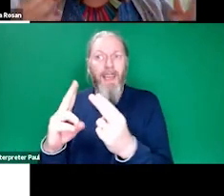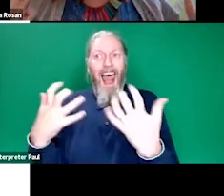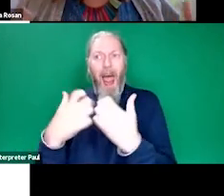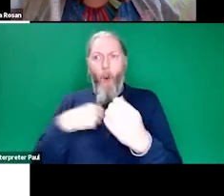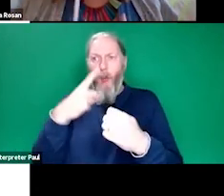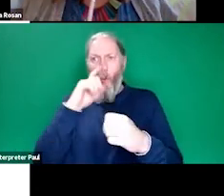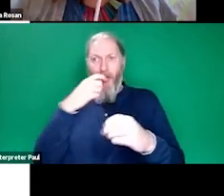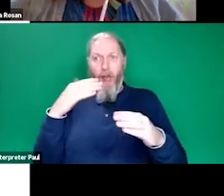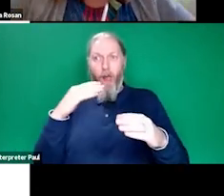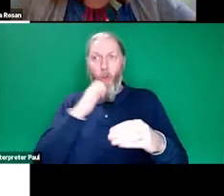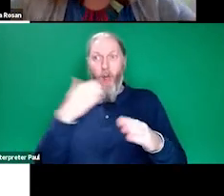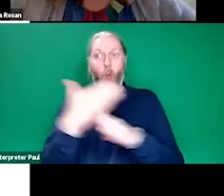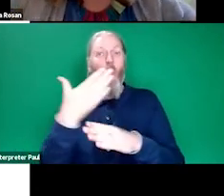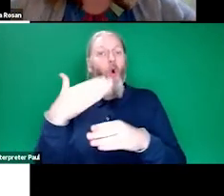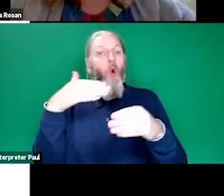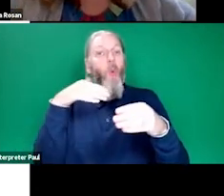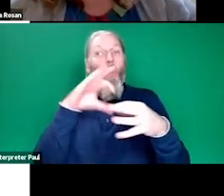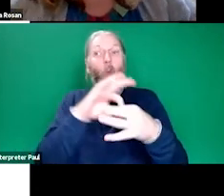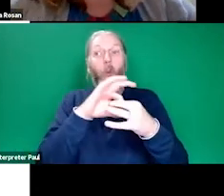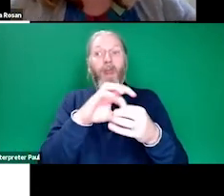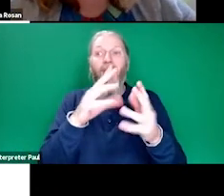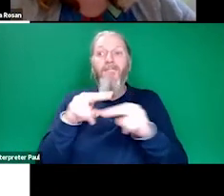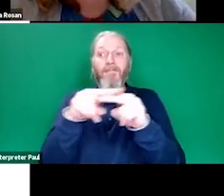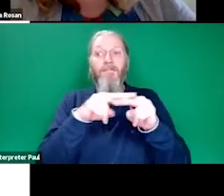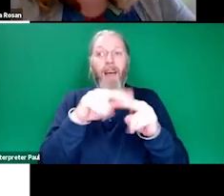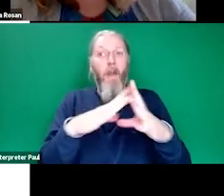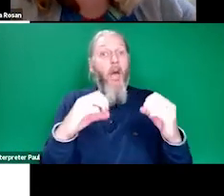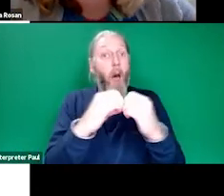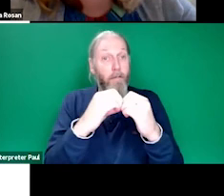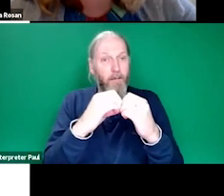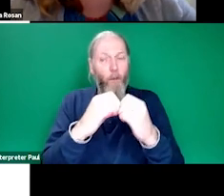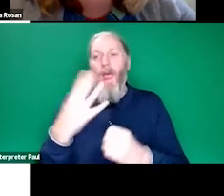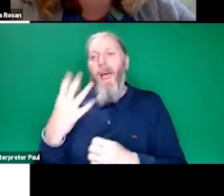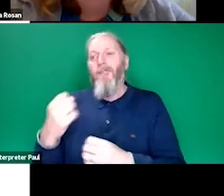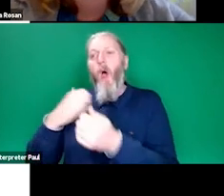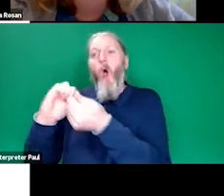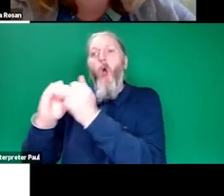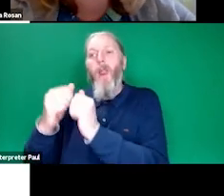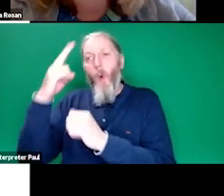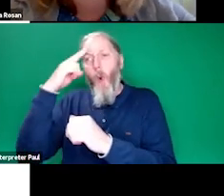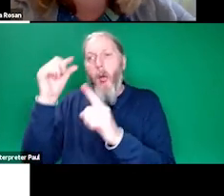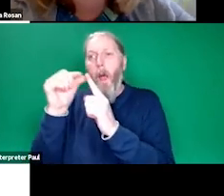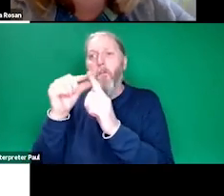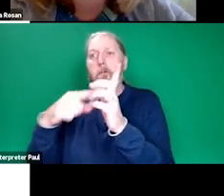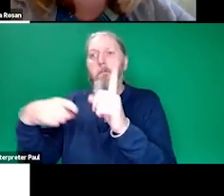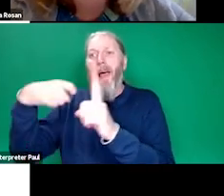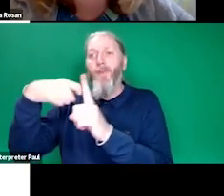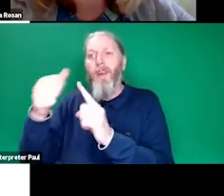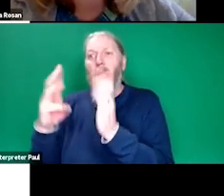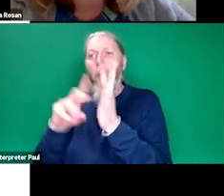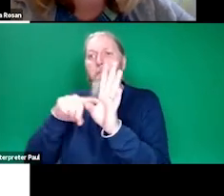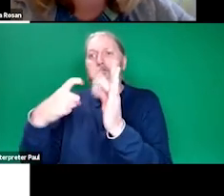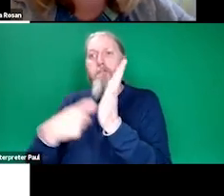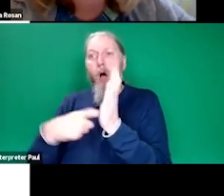hubs. And Patrick Myers, who's a wonderful colleague and a very impressive advocate for reducing parental conflict, is going to